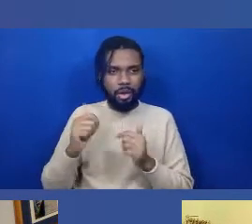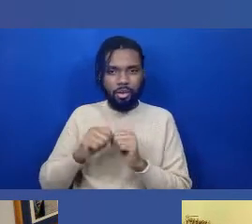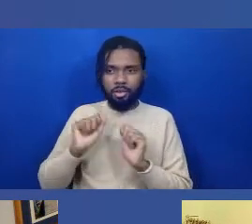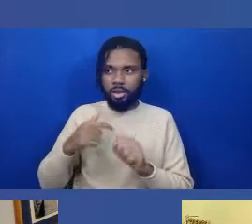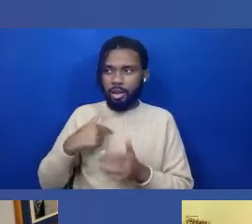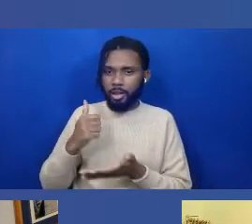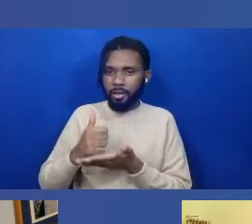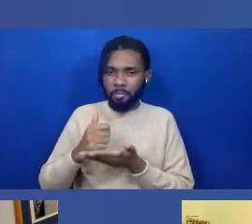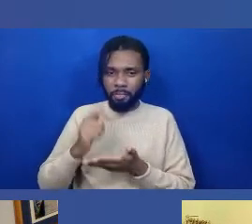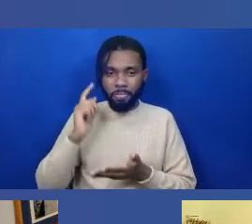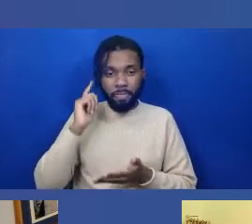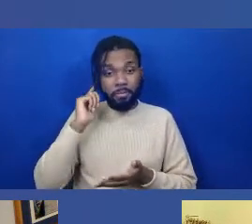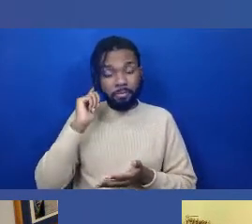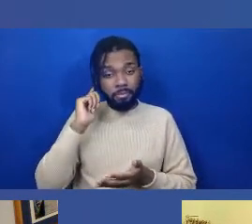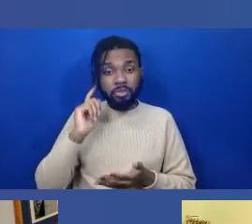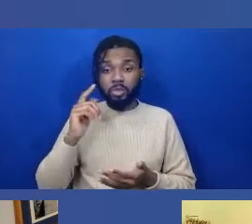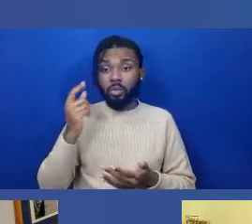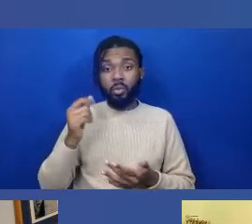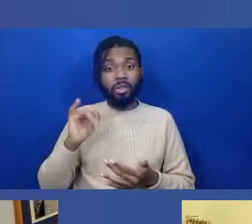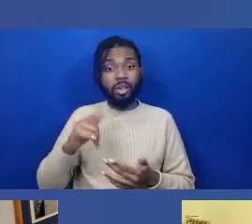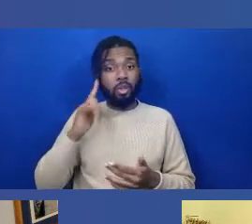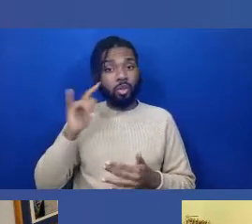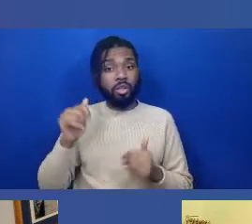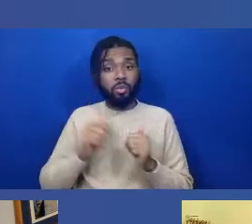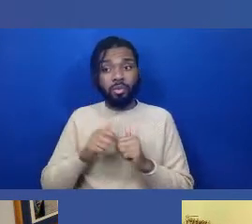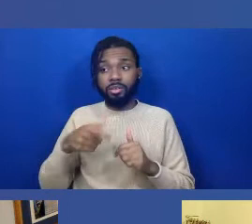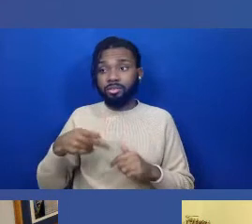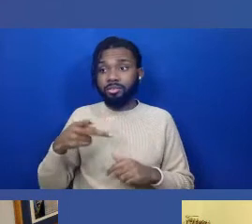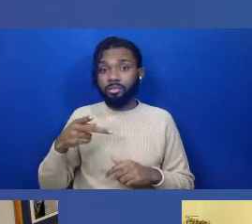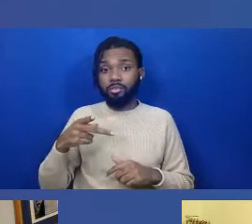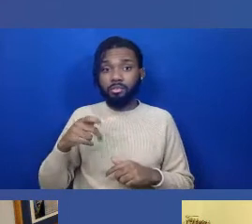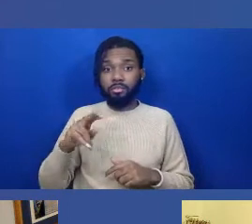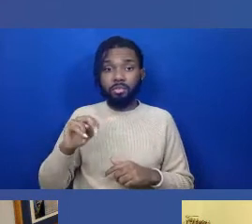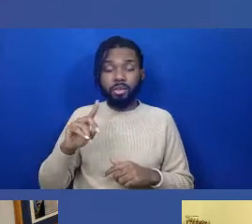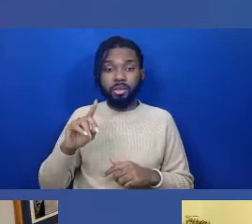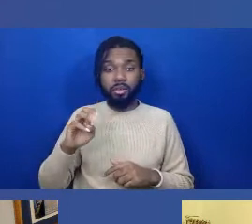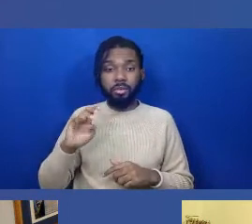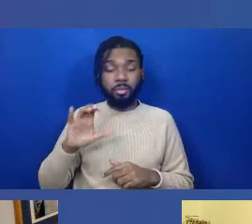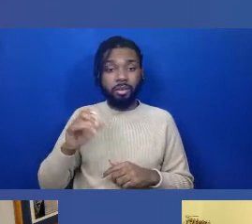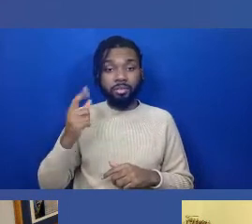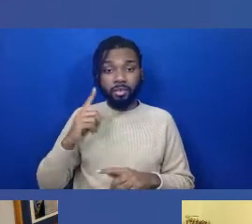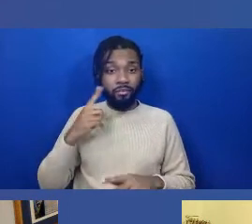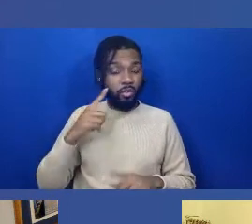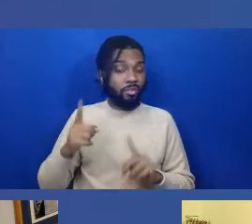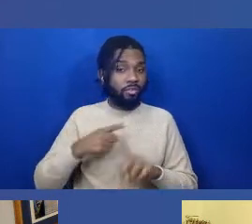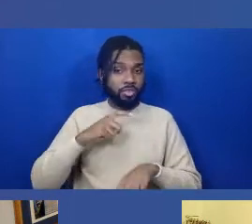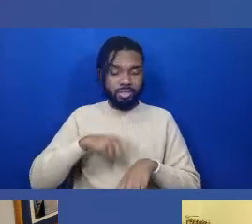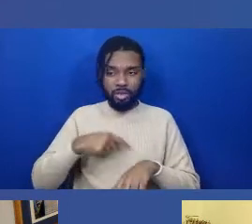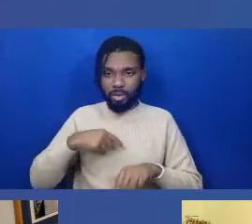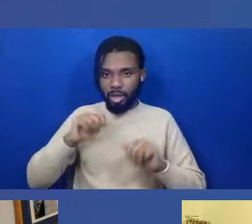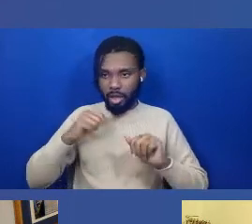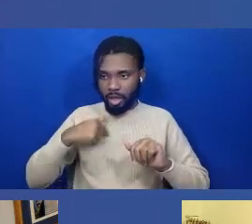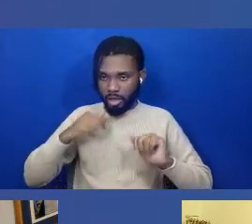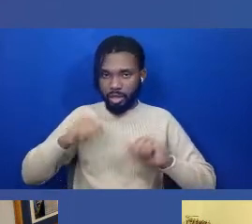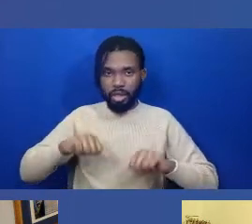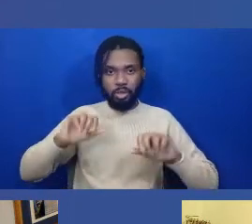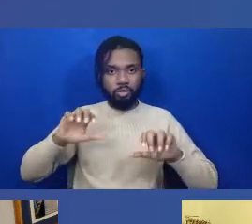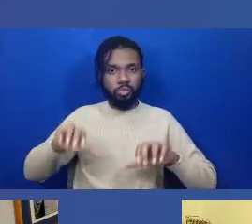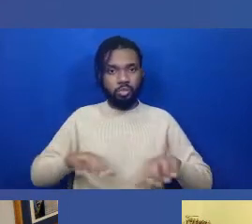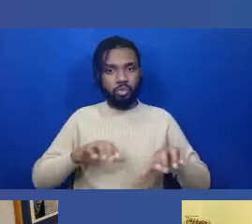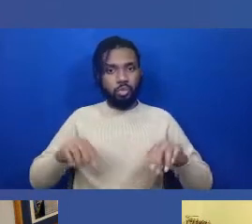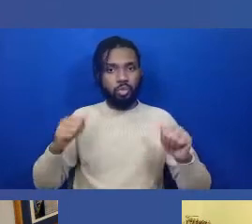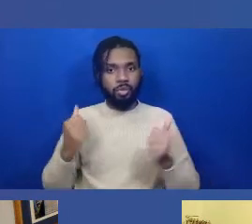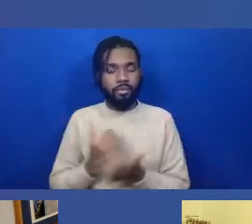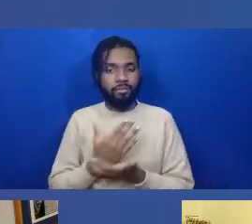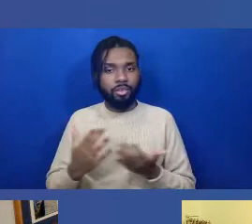And what that's translated to in the pandemic is really actually for the first time, I'm actually able to do all of the things because, we're not